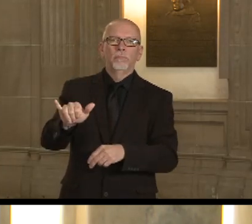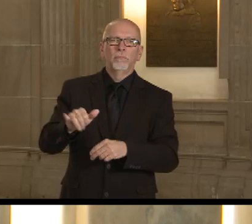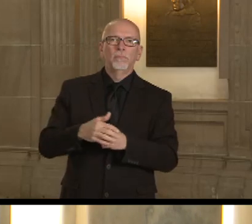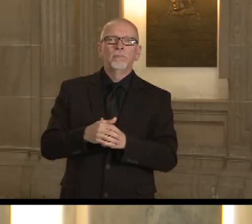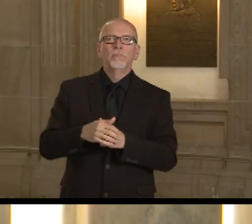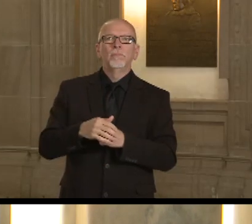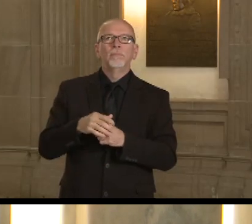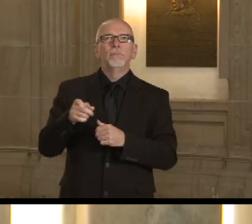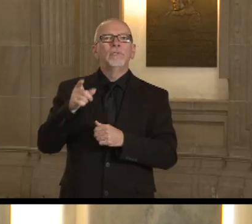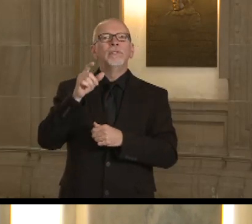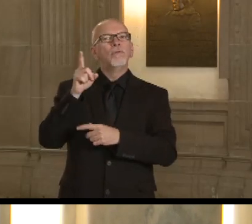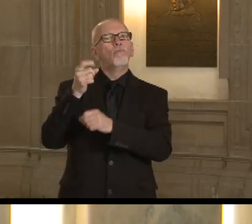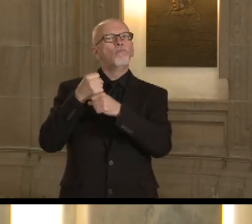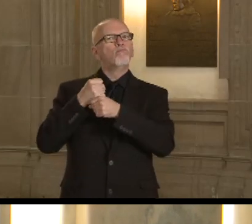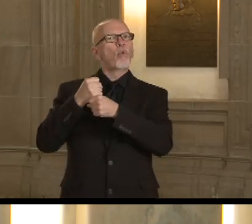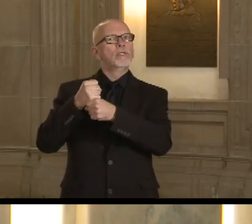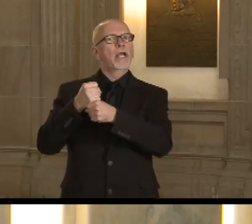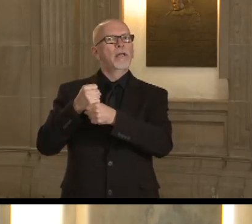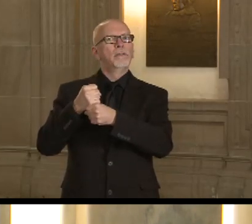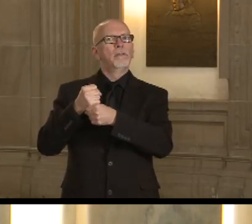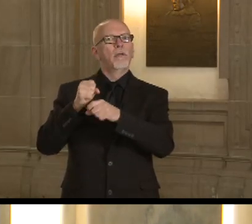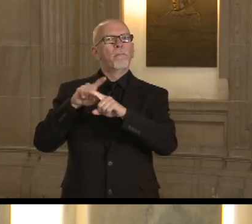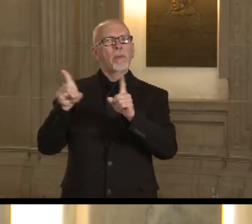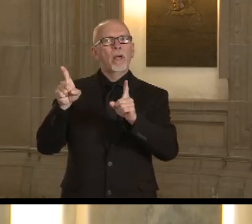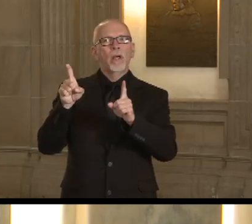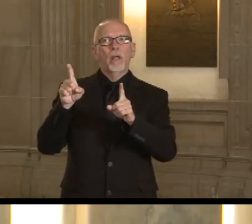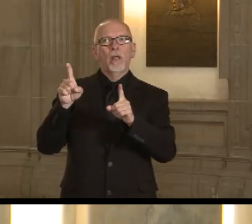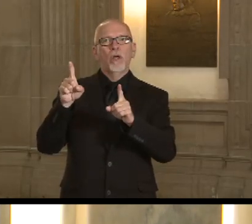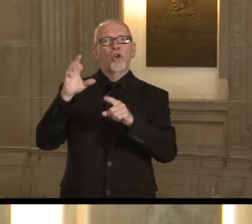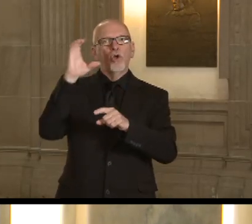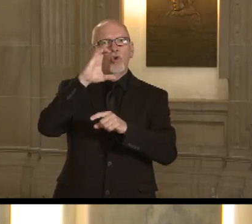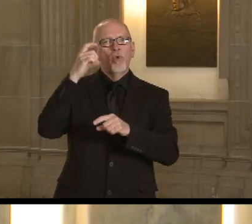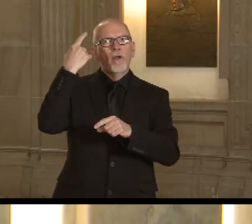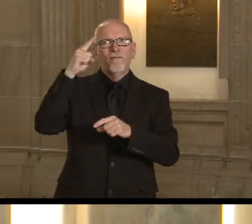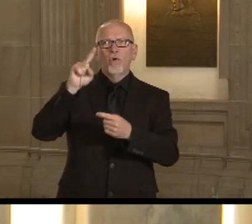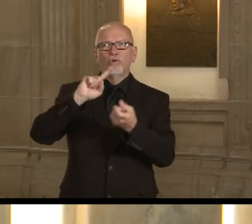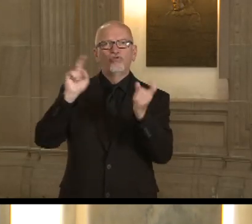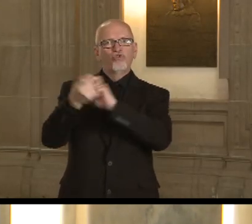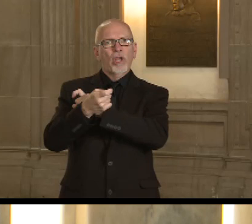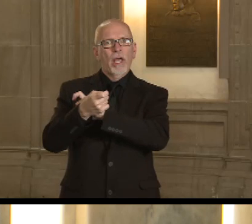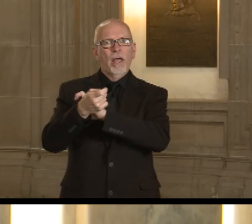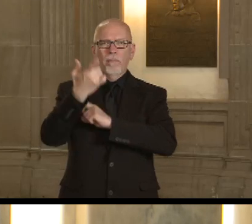to not just protest that, but to seek change from it.